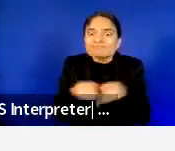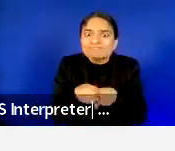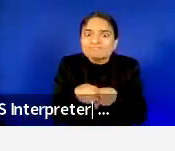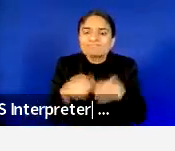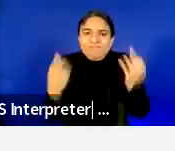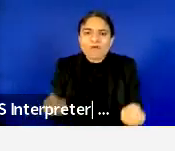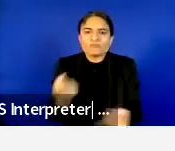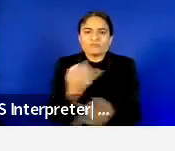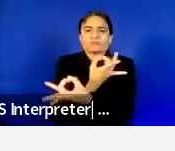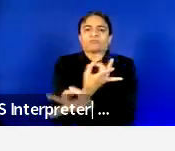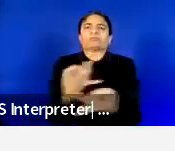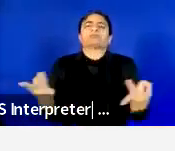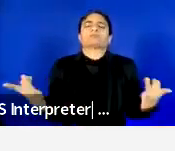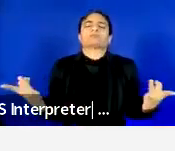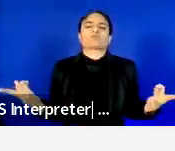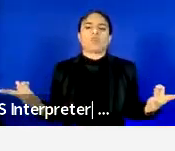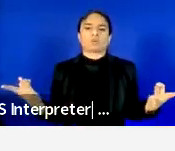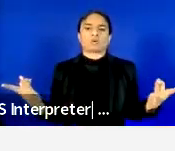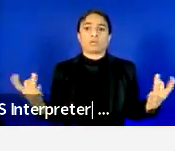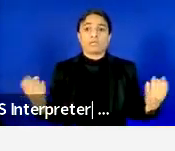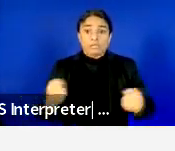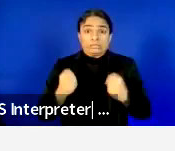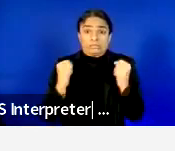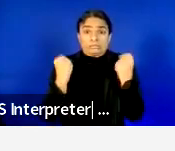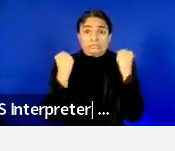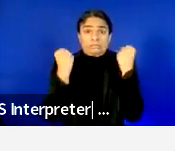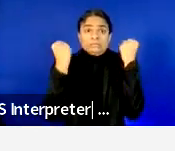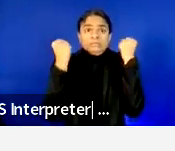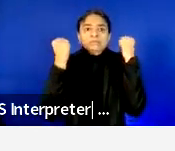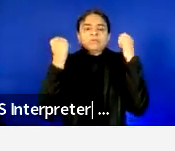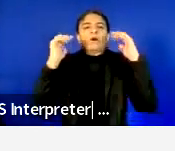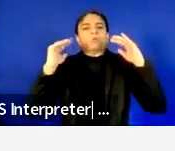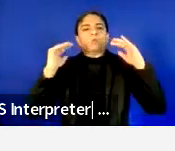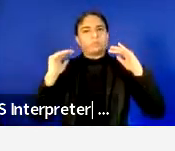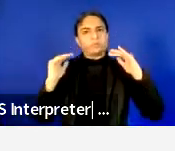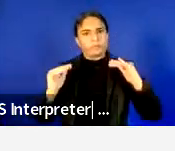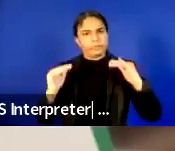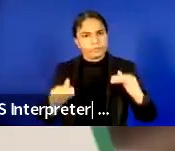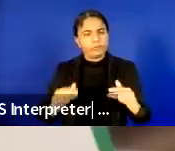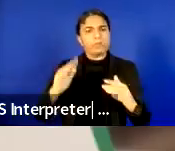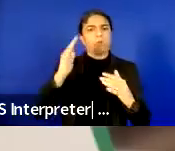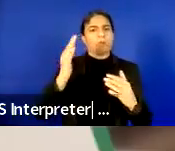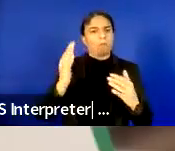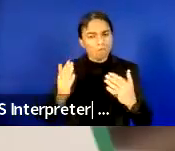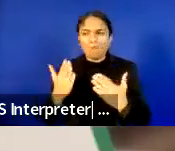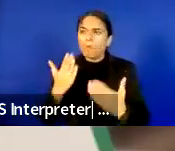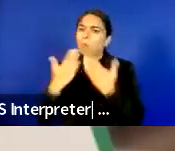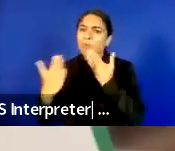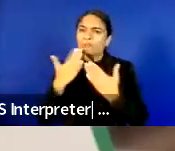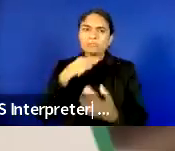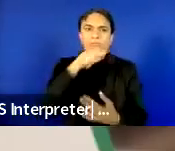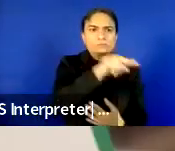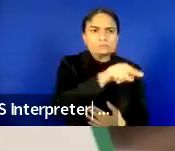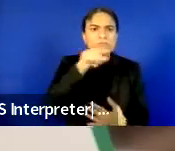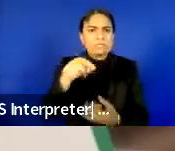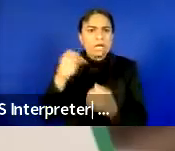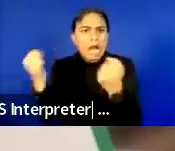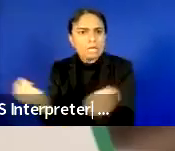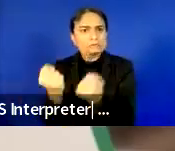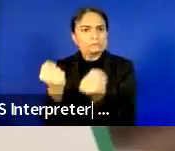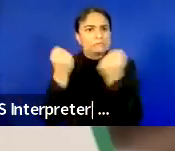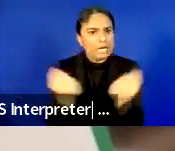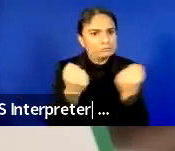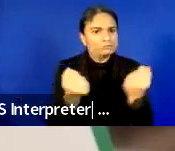activities during the conference. Next slide, please. So yeah, inclusive outcomes.